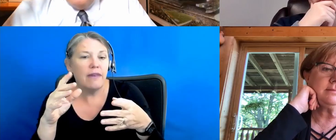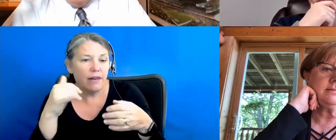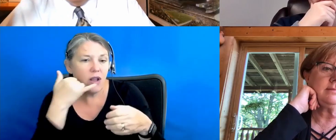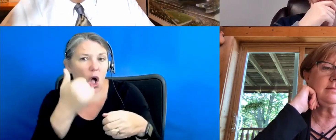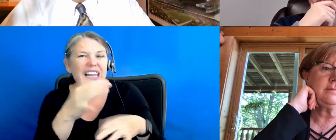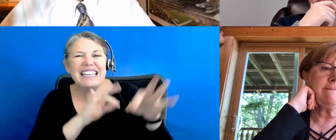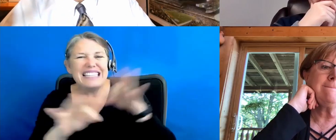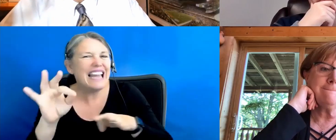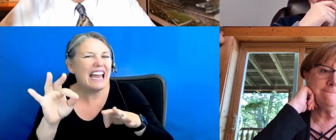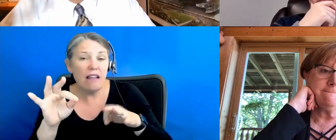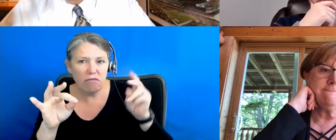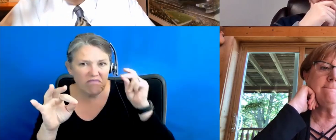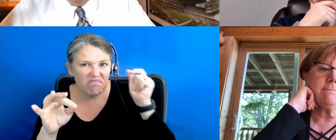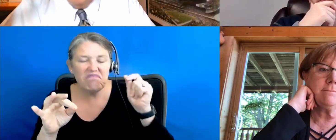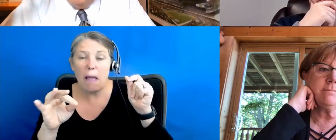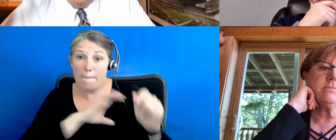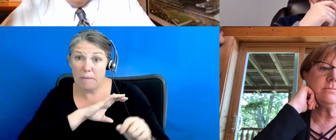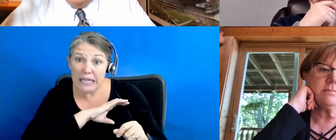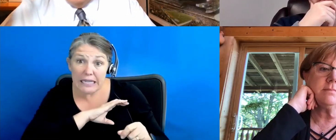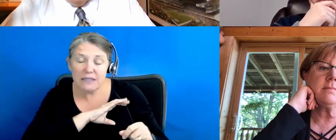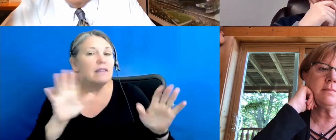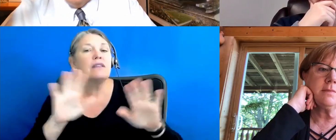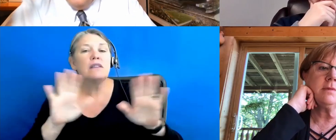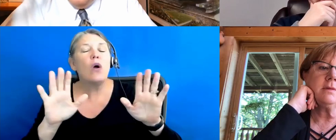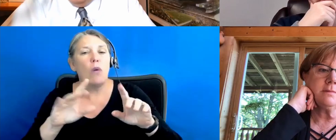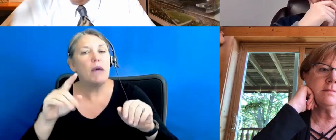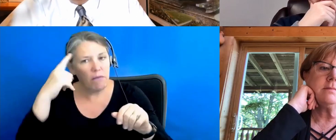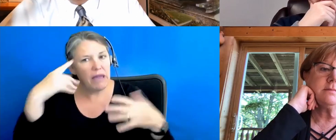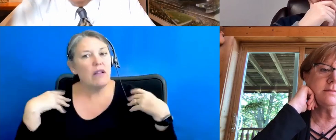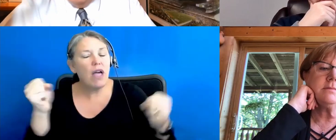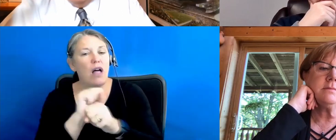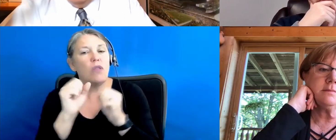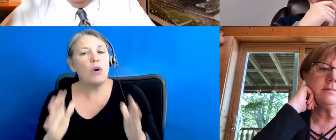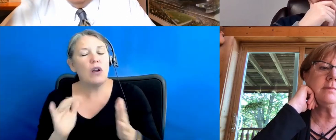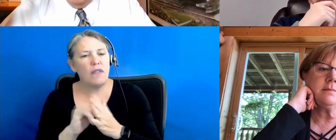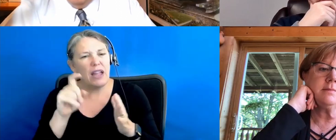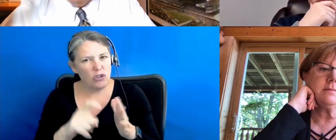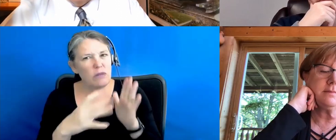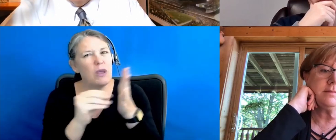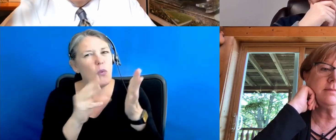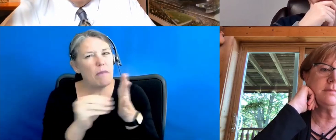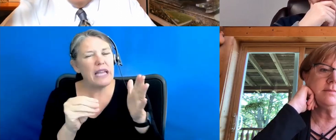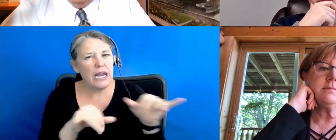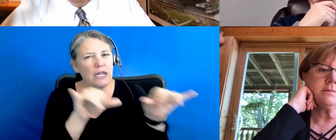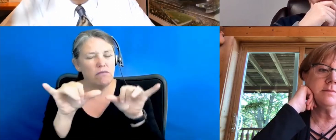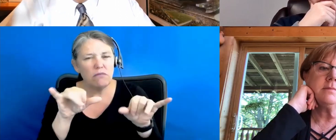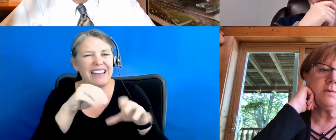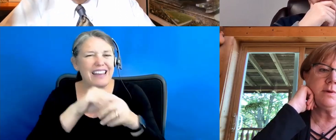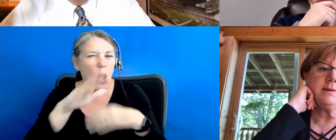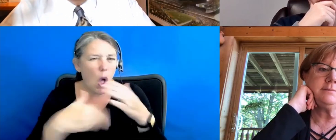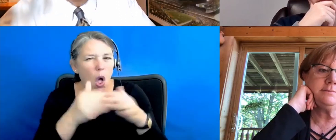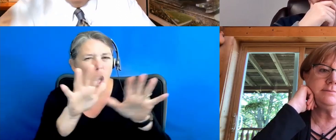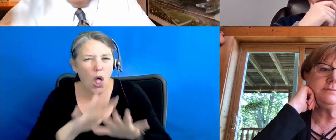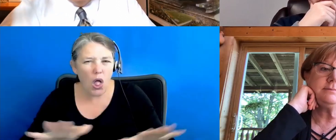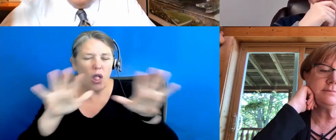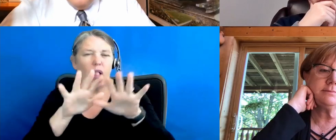having police out there. And I can get you more information on that statute, and that should be replicated in all jurisdictions as well.